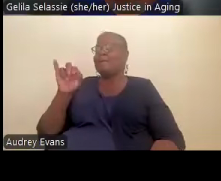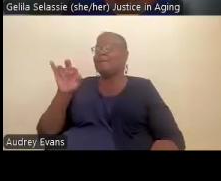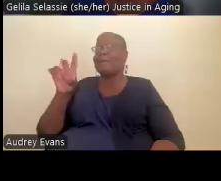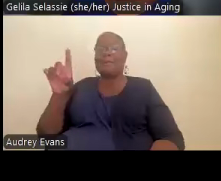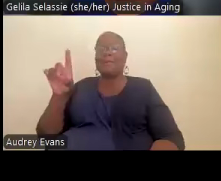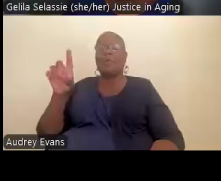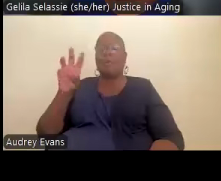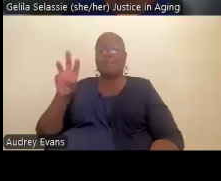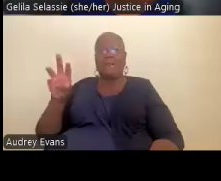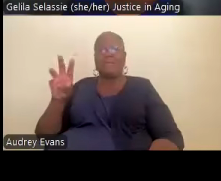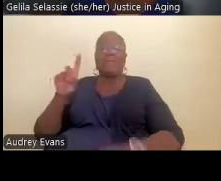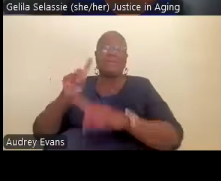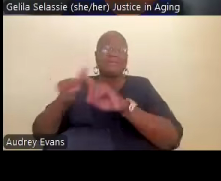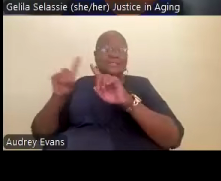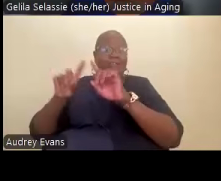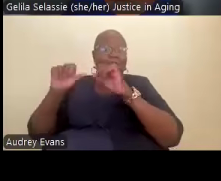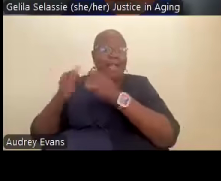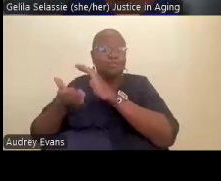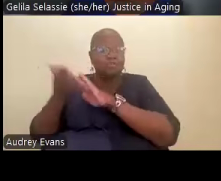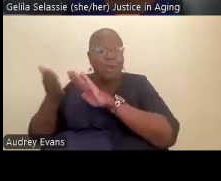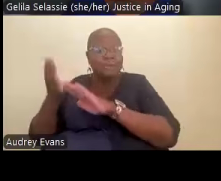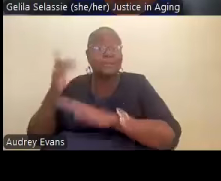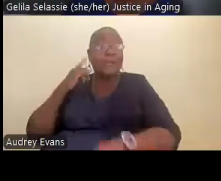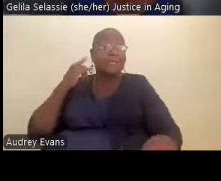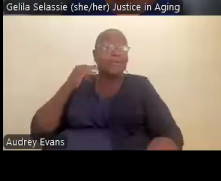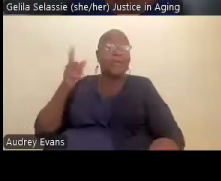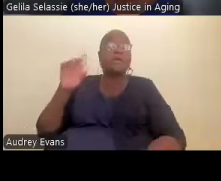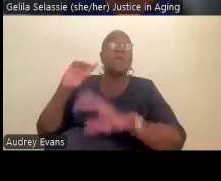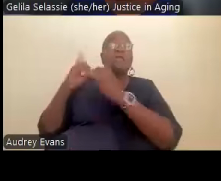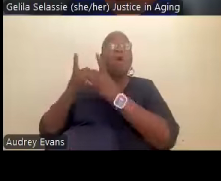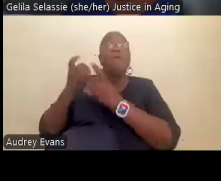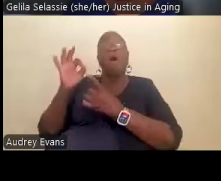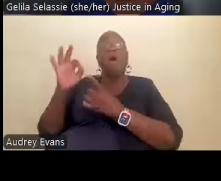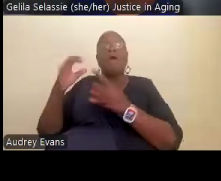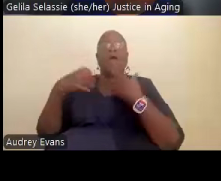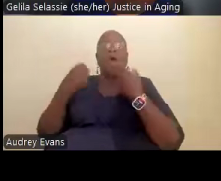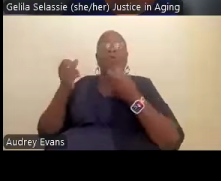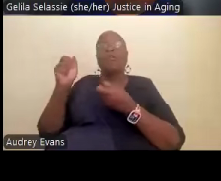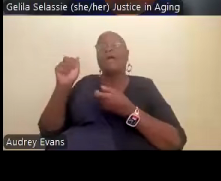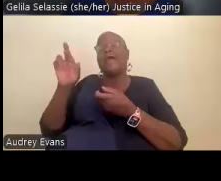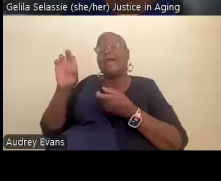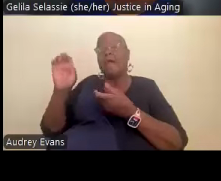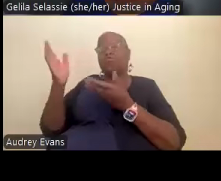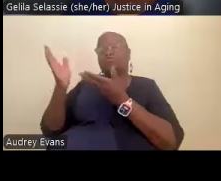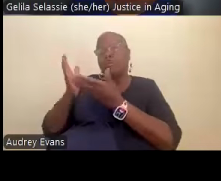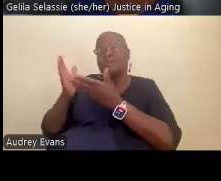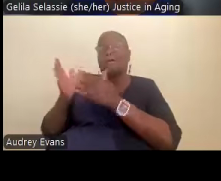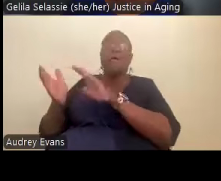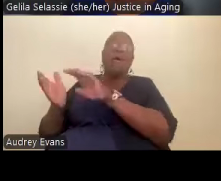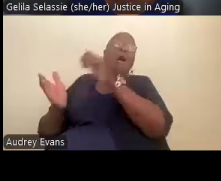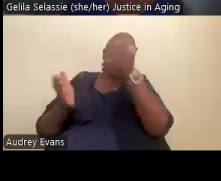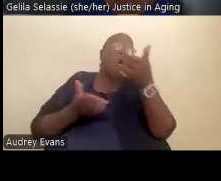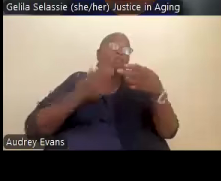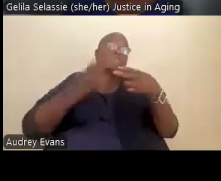different agencies. In California, it's the Department of Healthcare Services, and others, it's called the Health and Human